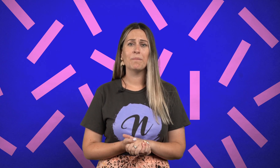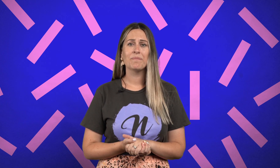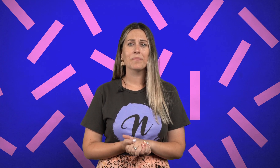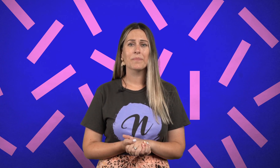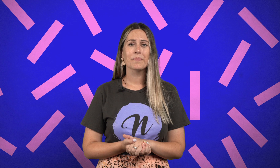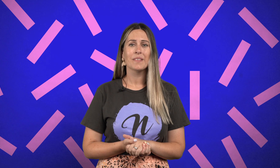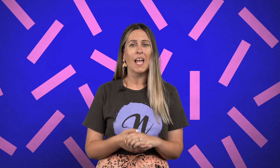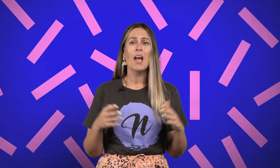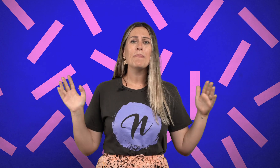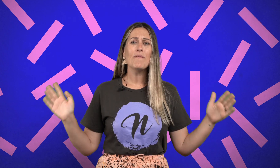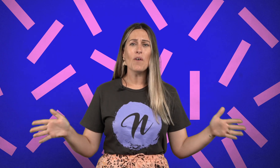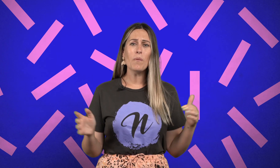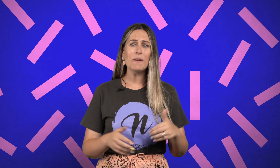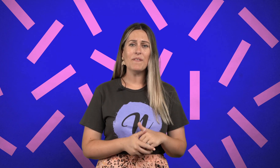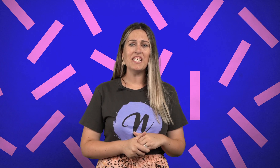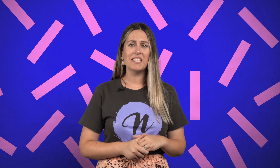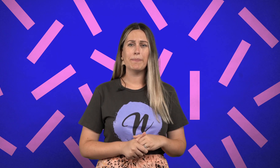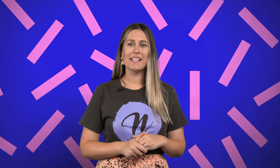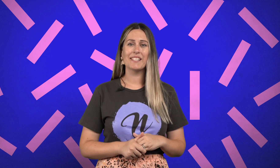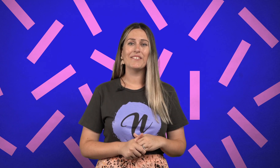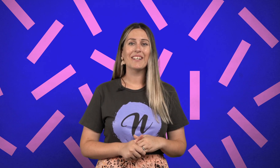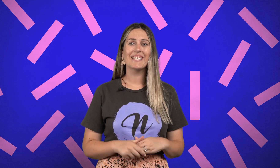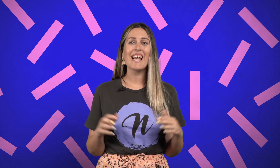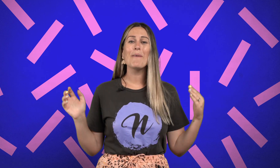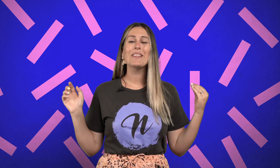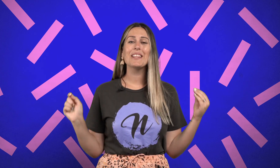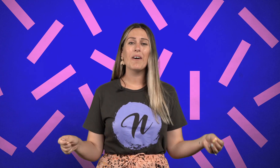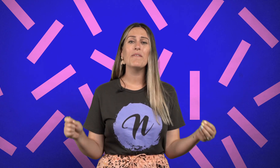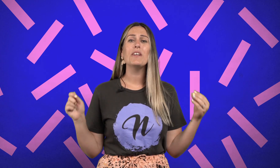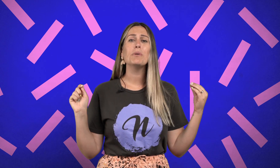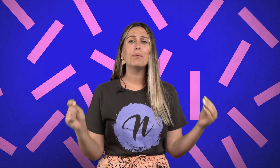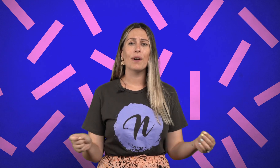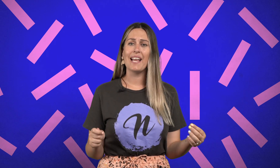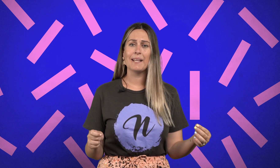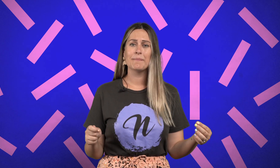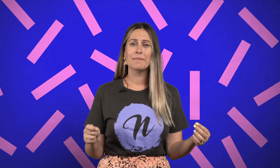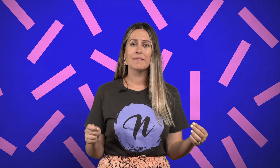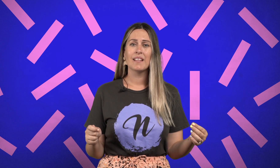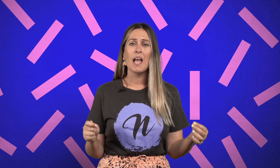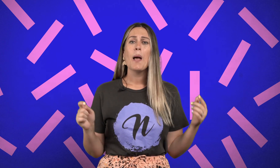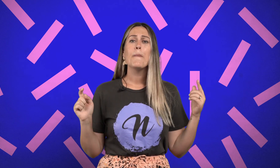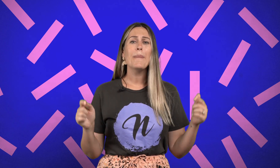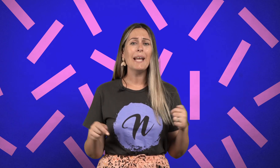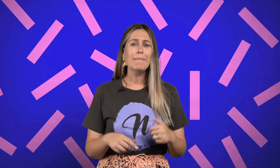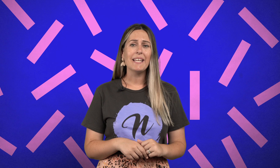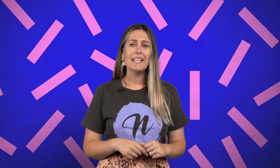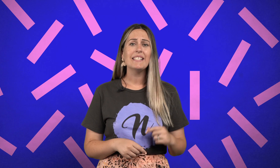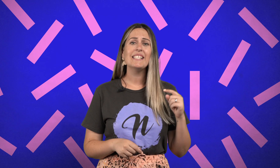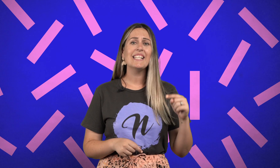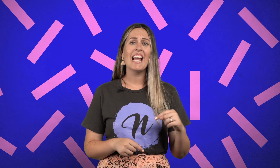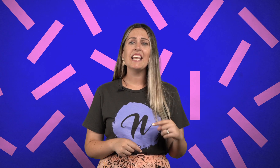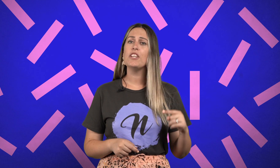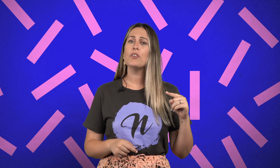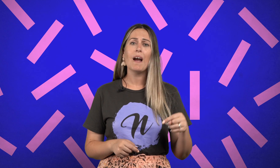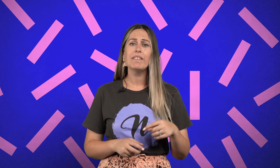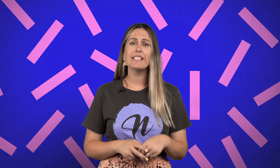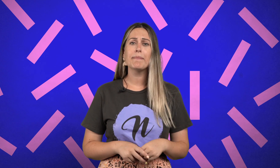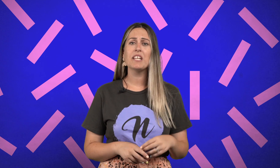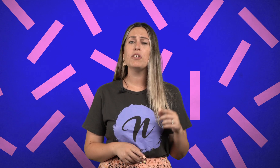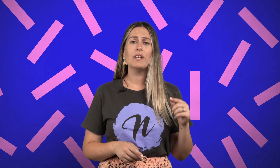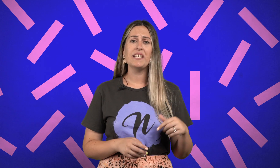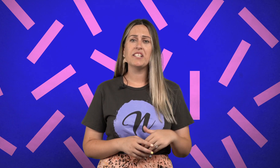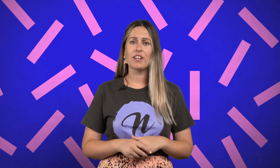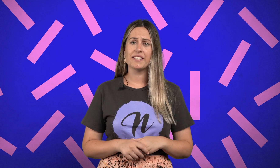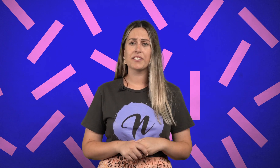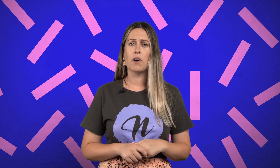him. Before we finish Sprouts and Rockets, I would love to pray. Maybe today you have